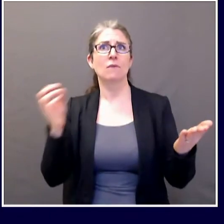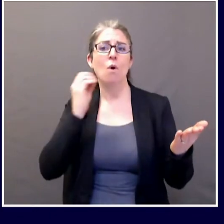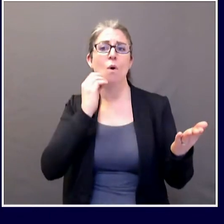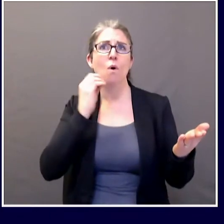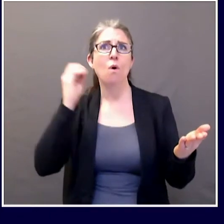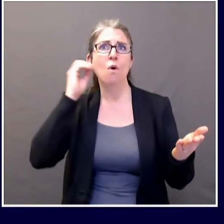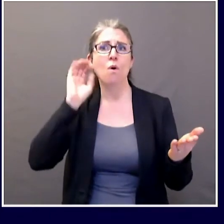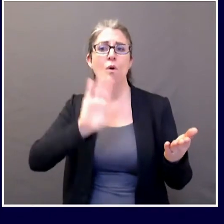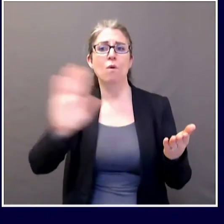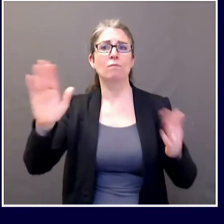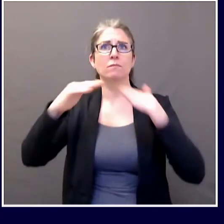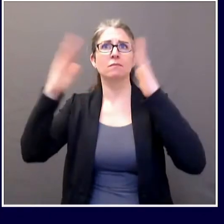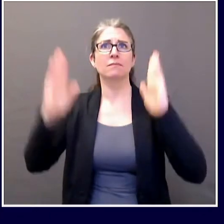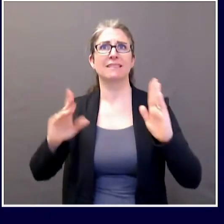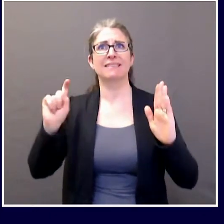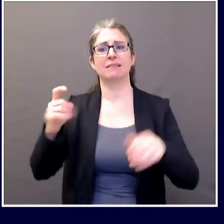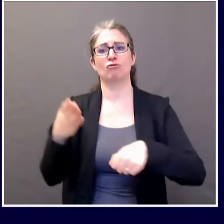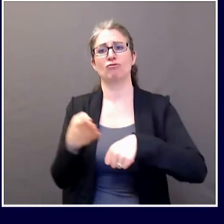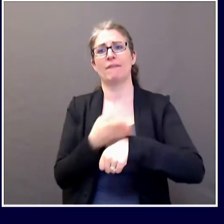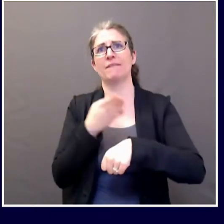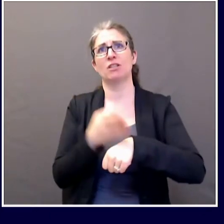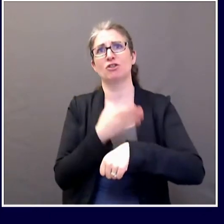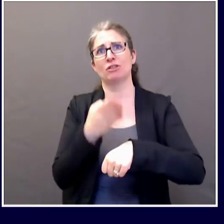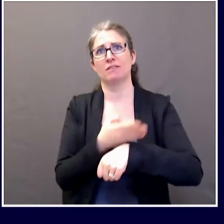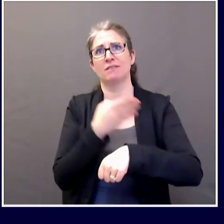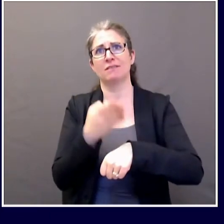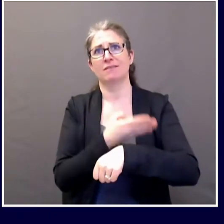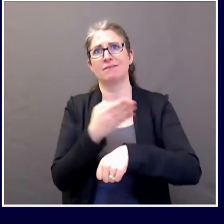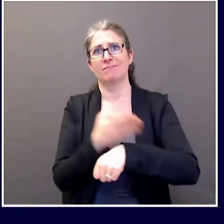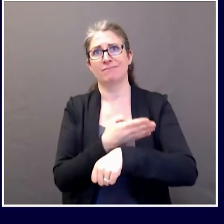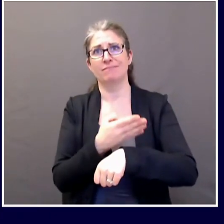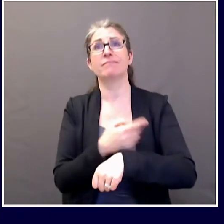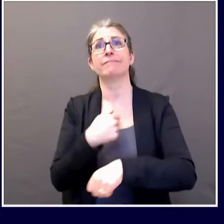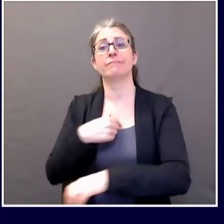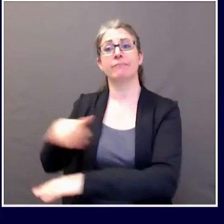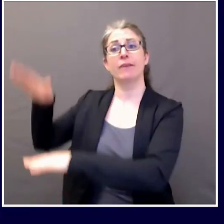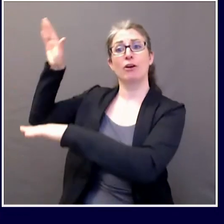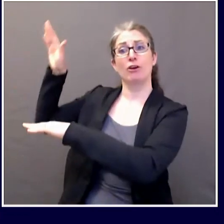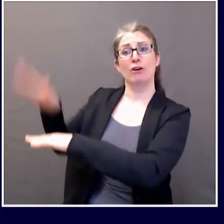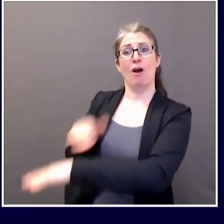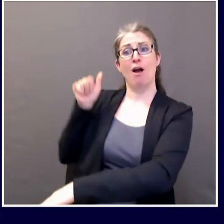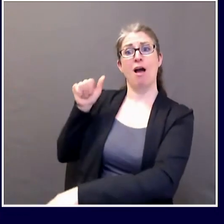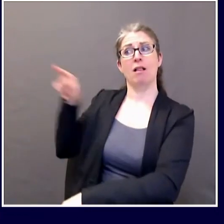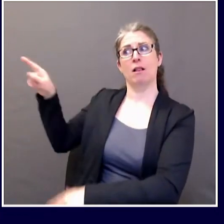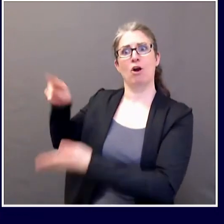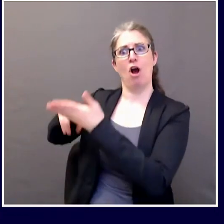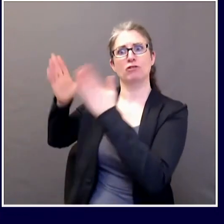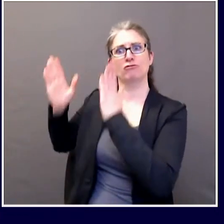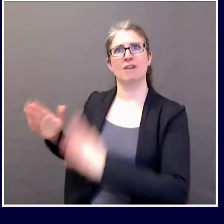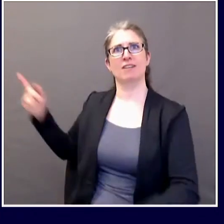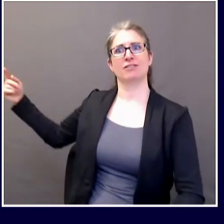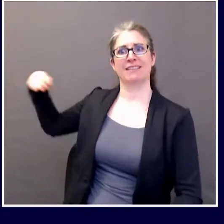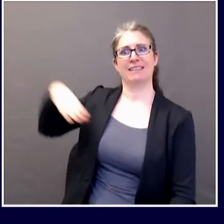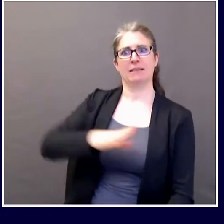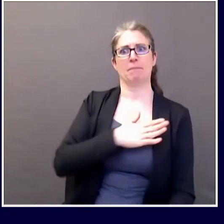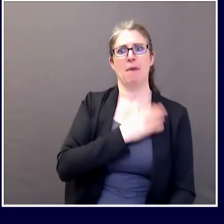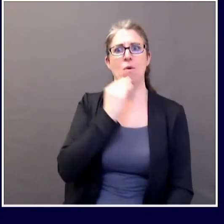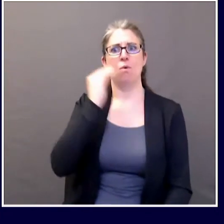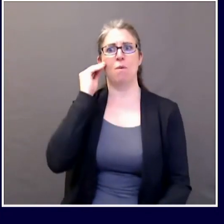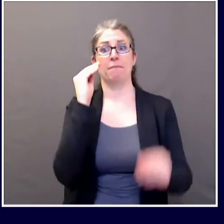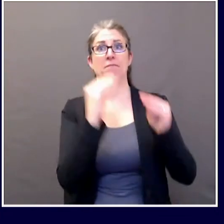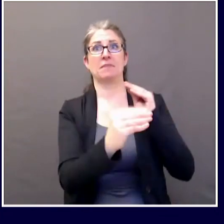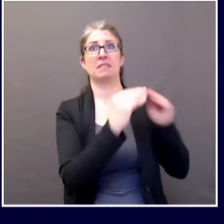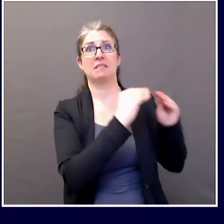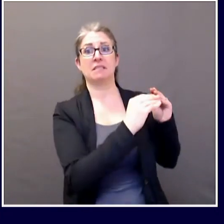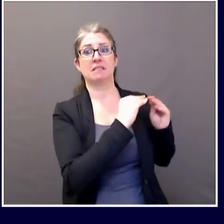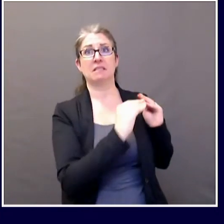had been in their home. The repair person will be wearing a mask. And also, should they wear a mask for a period of